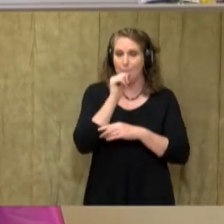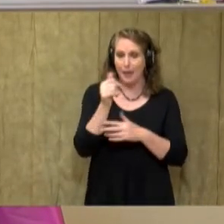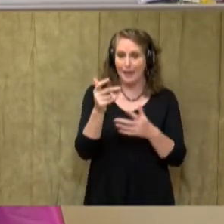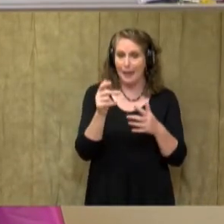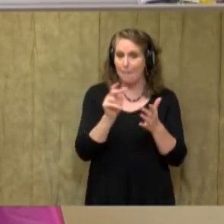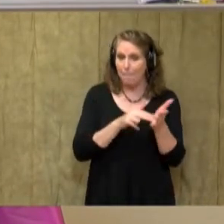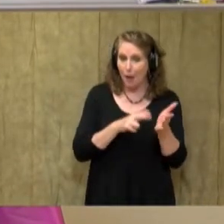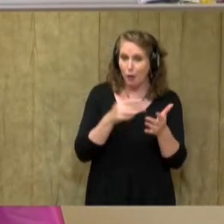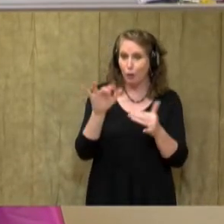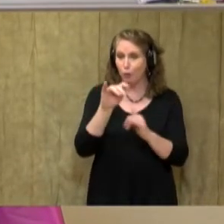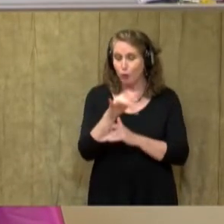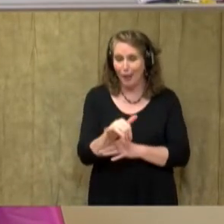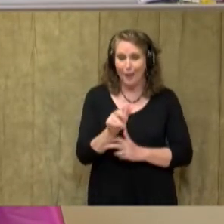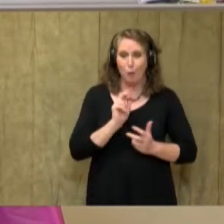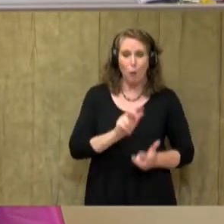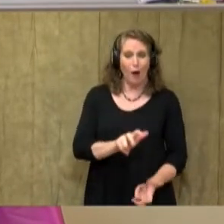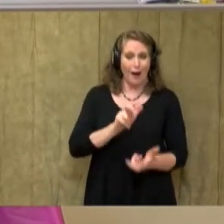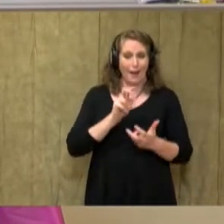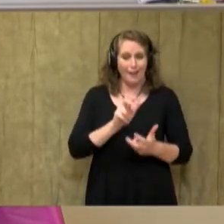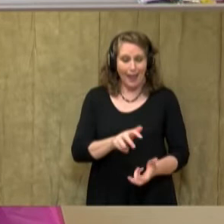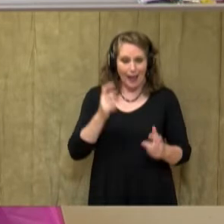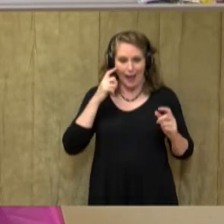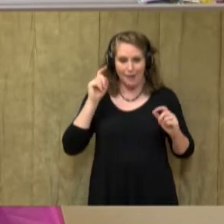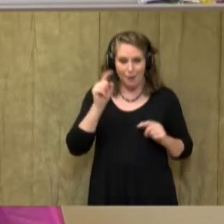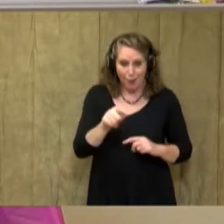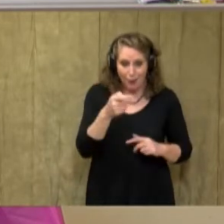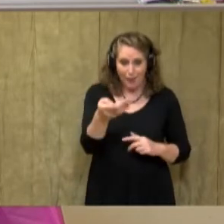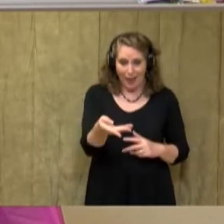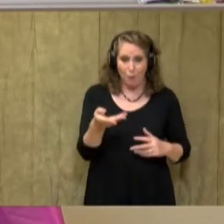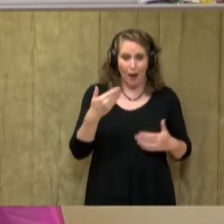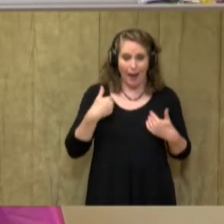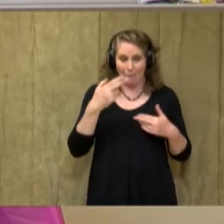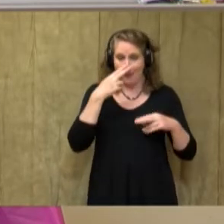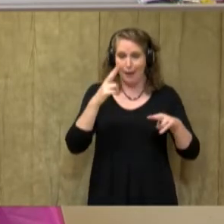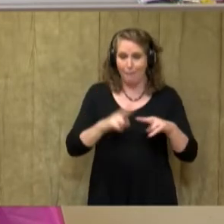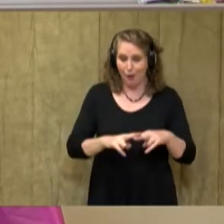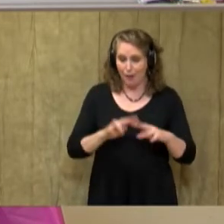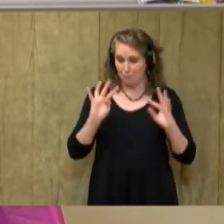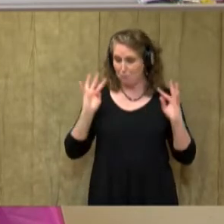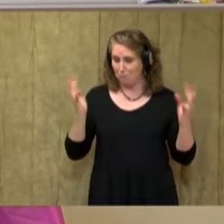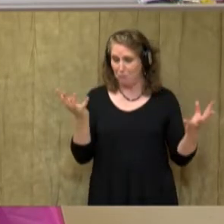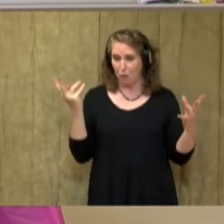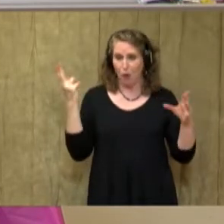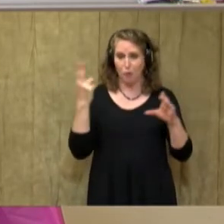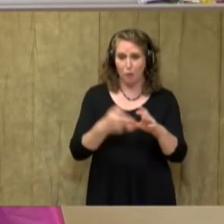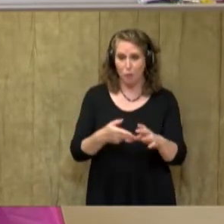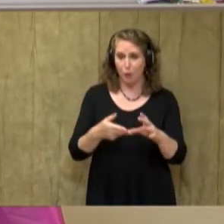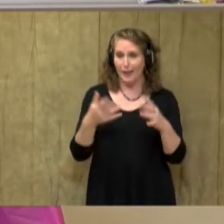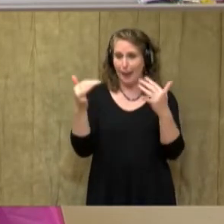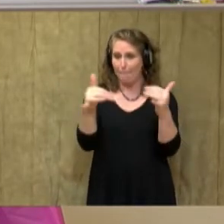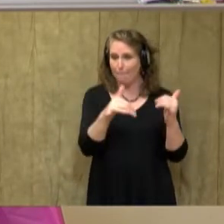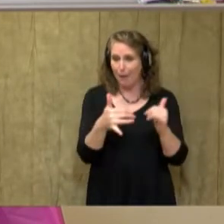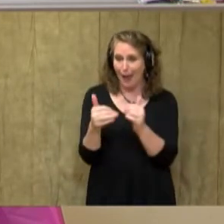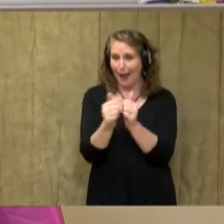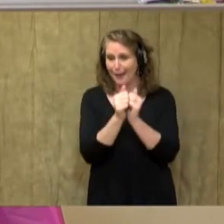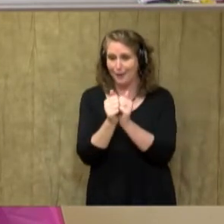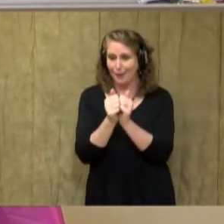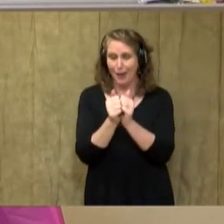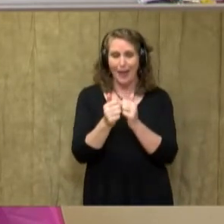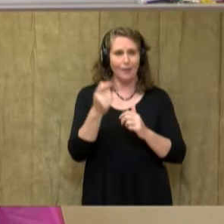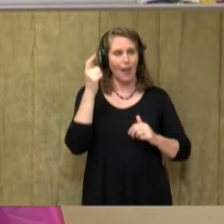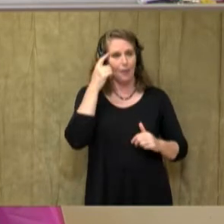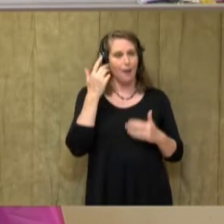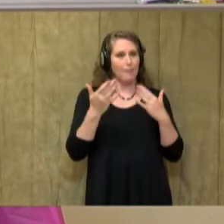Jelly laughing, and they saw that they were having fun, and they wanted to join in too. They thought, maybe we can